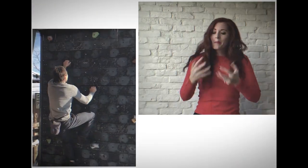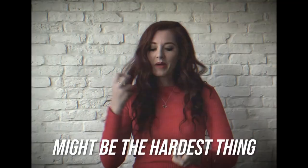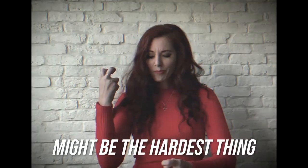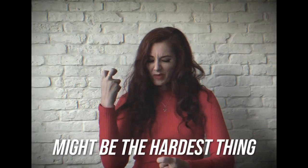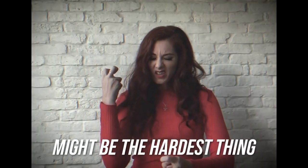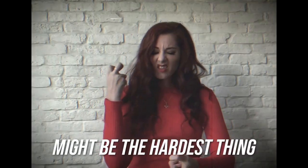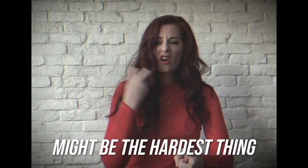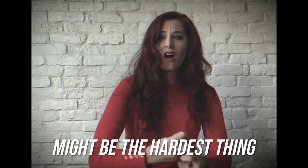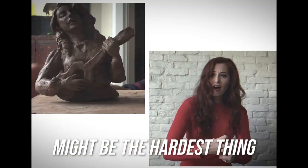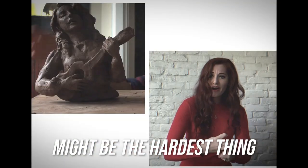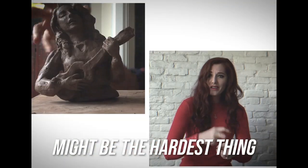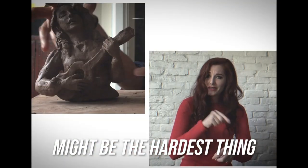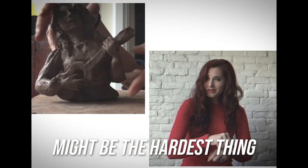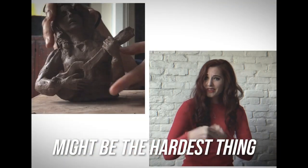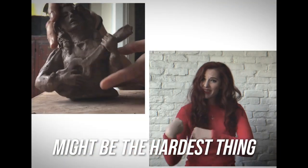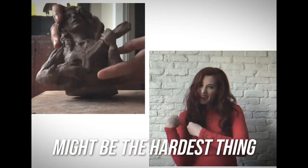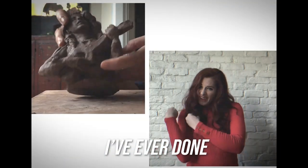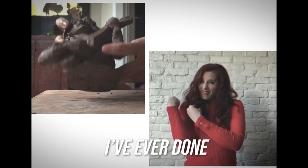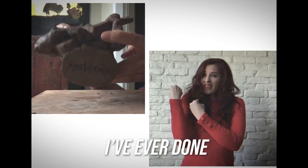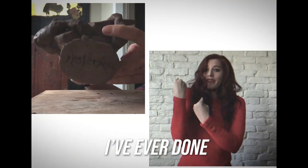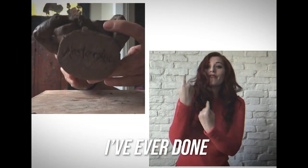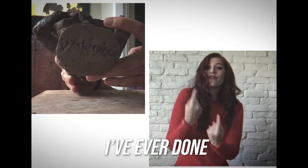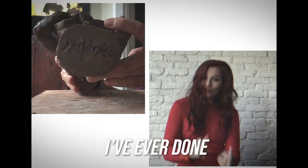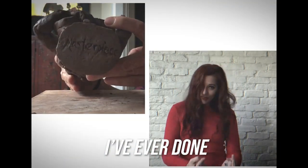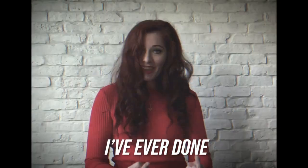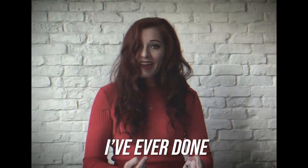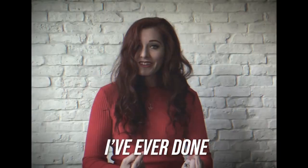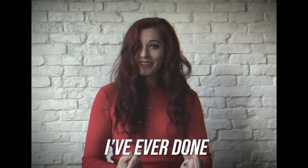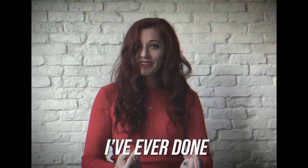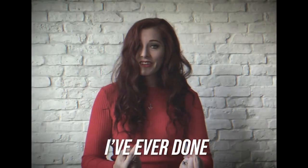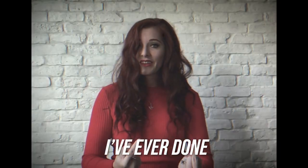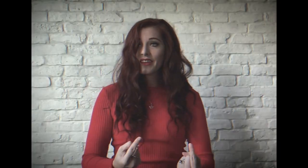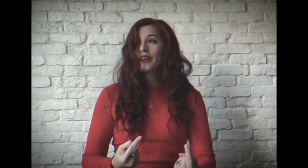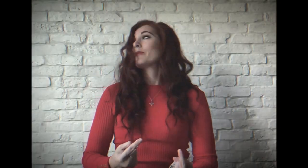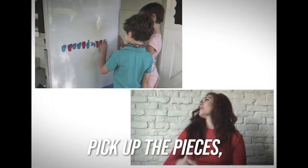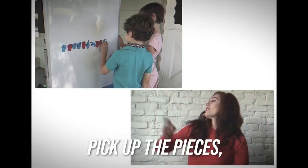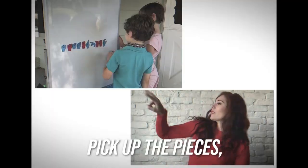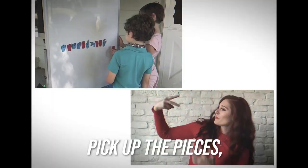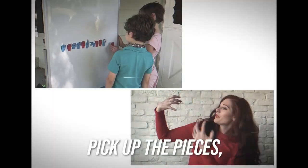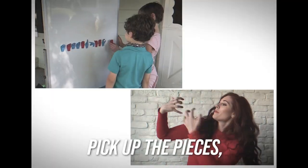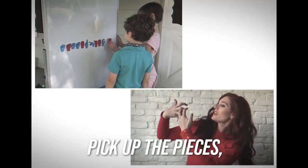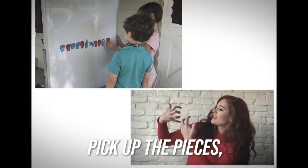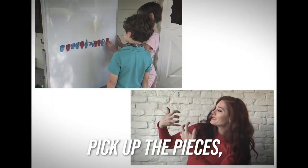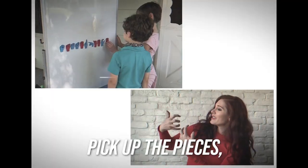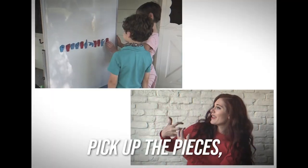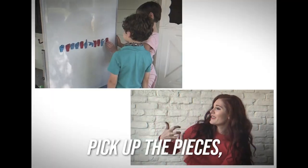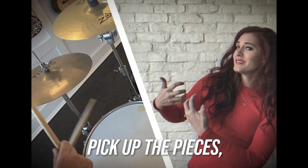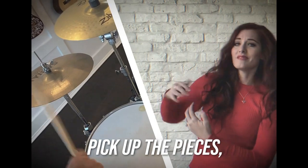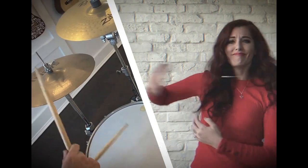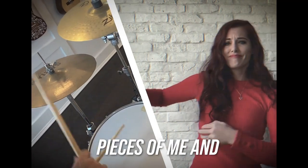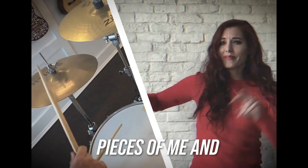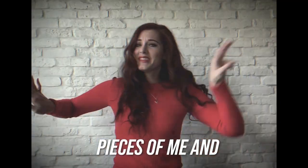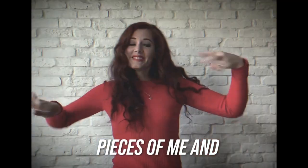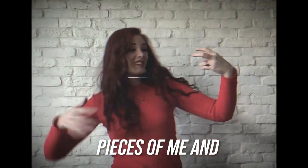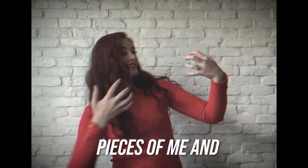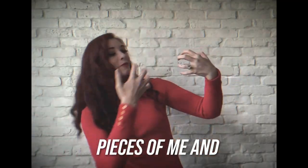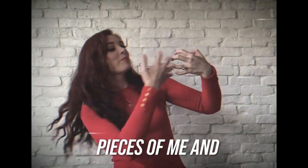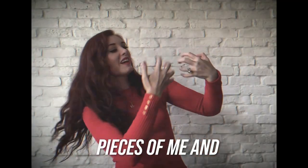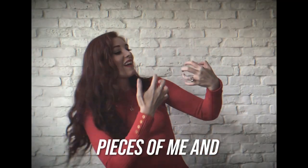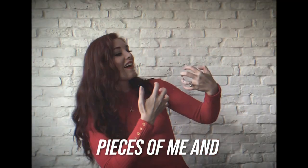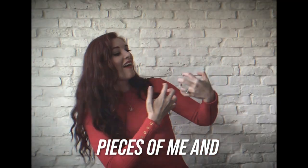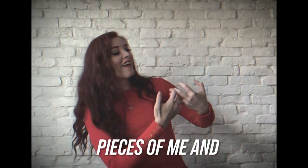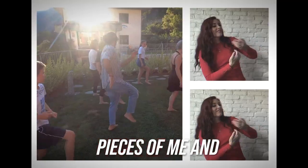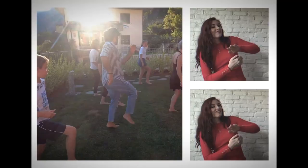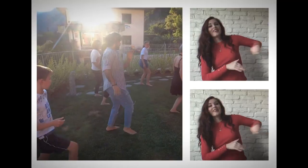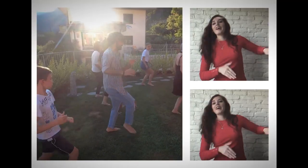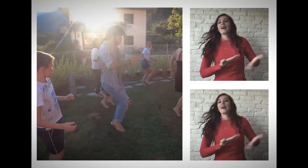this. Might be the hardest thing I've ever done. Pick up the pieces, pieces of